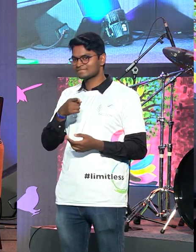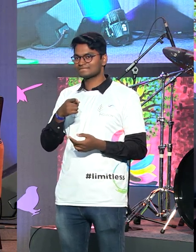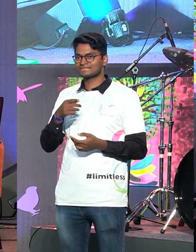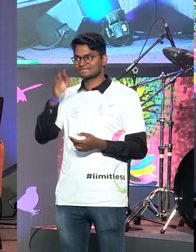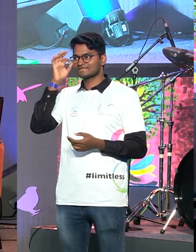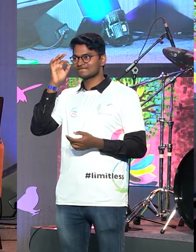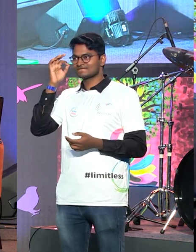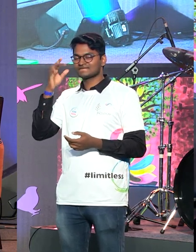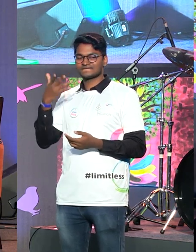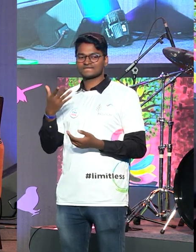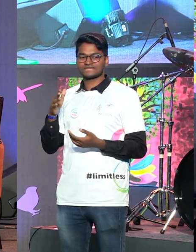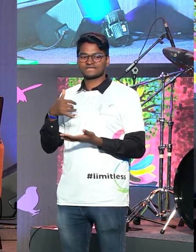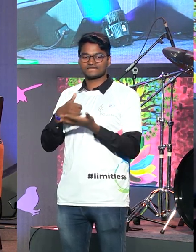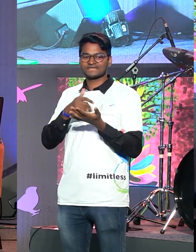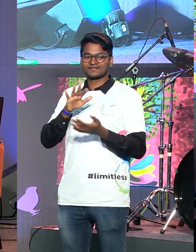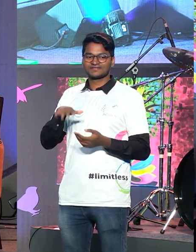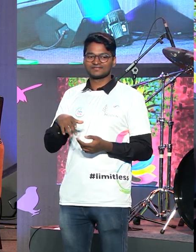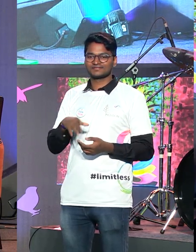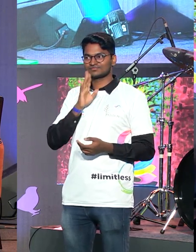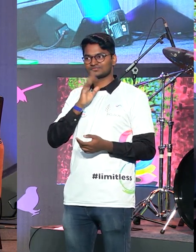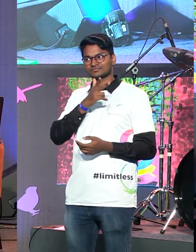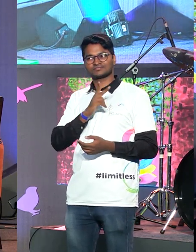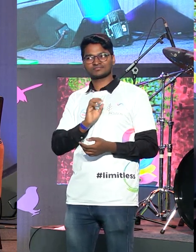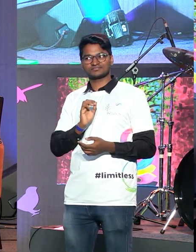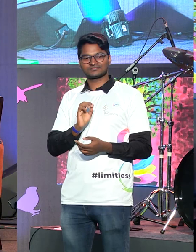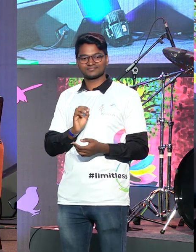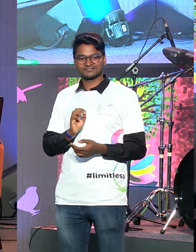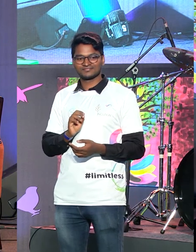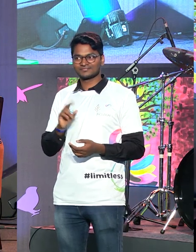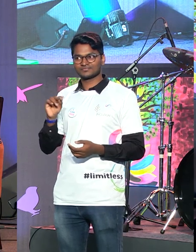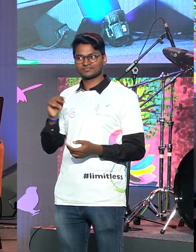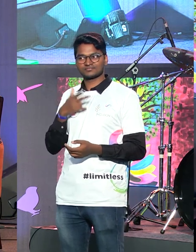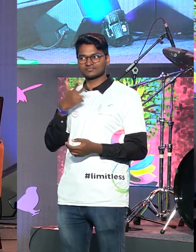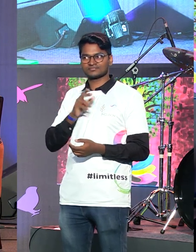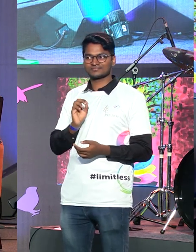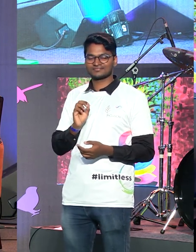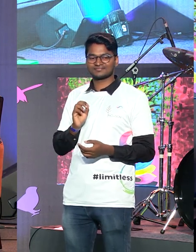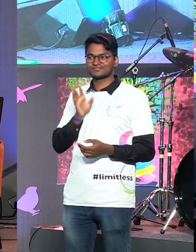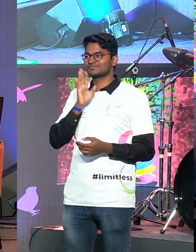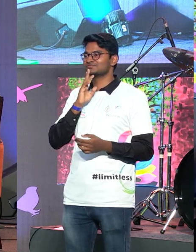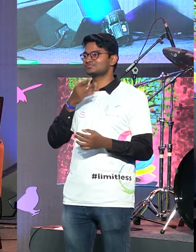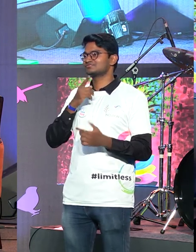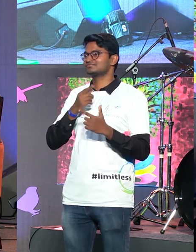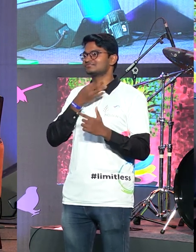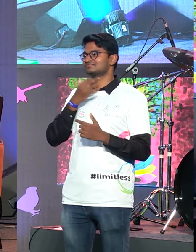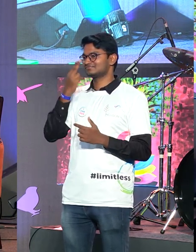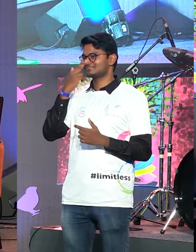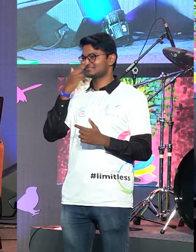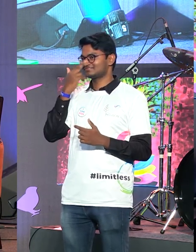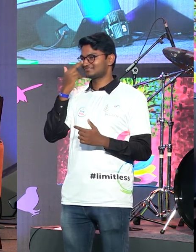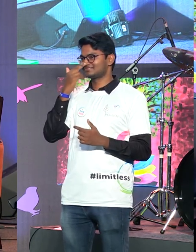No, I want to don't cover up. I know. I know. And don't justify. You will meet Nandita later. Okay.